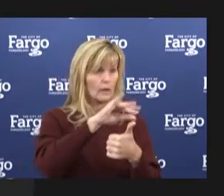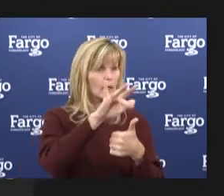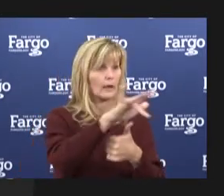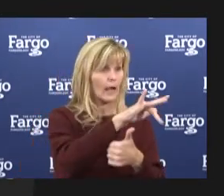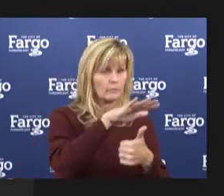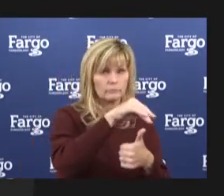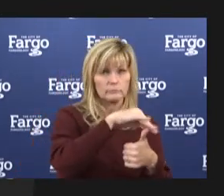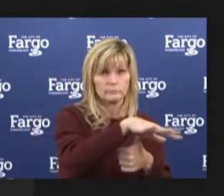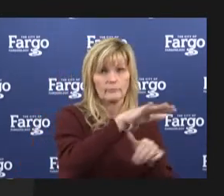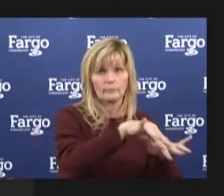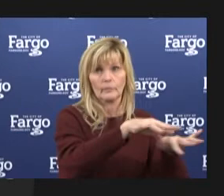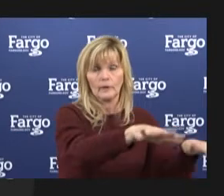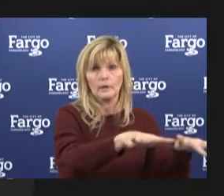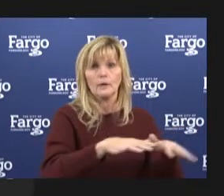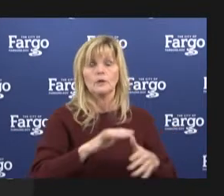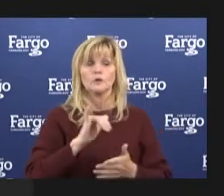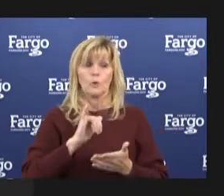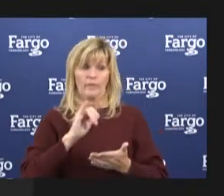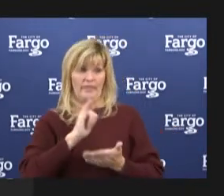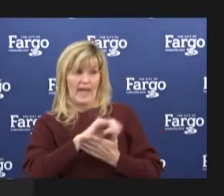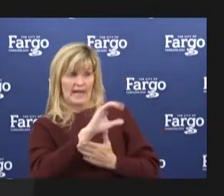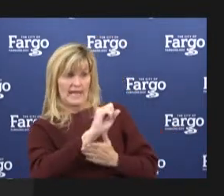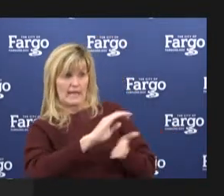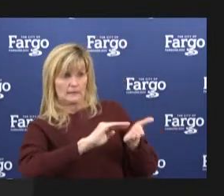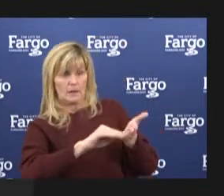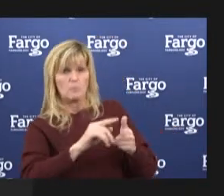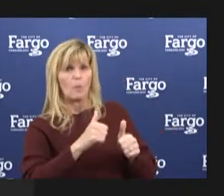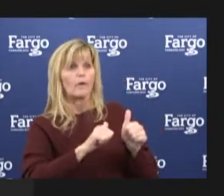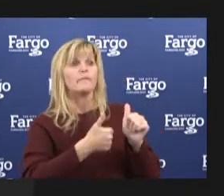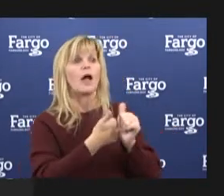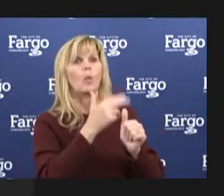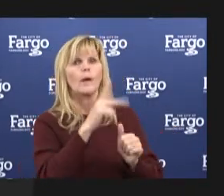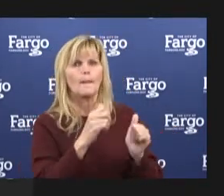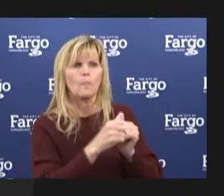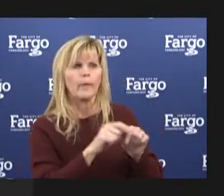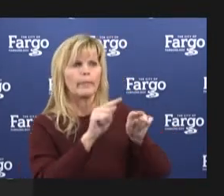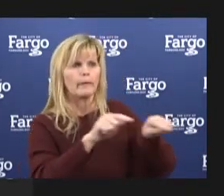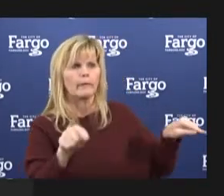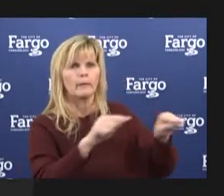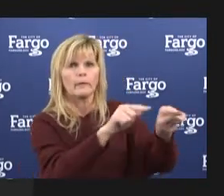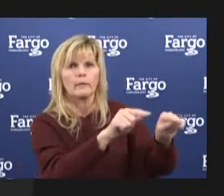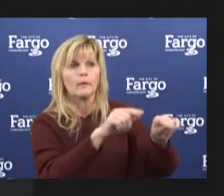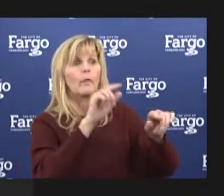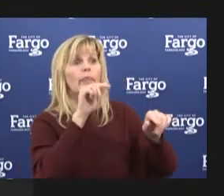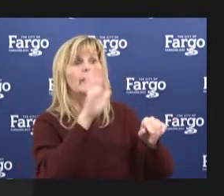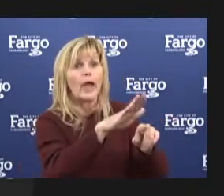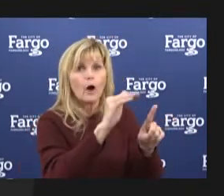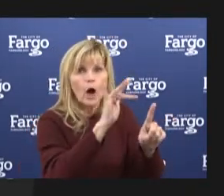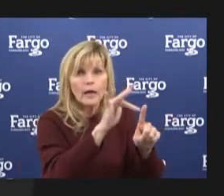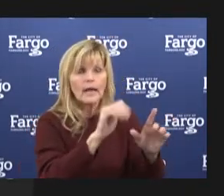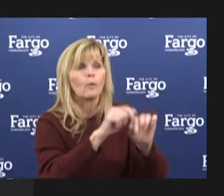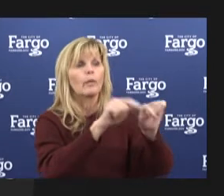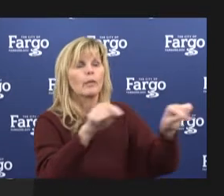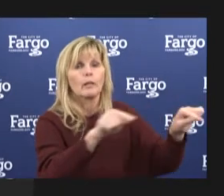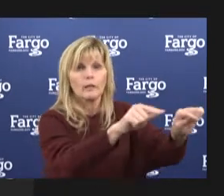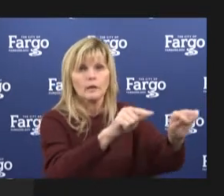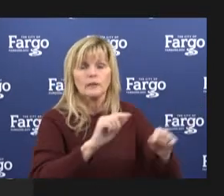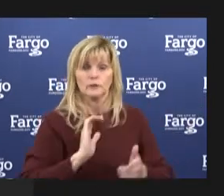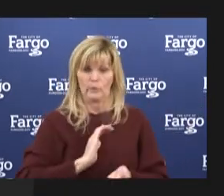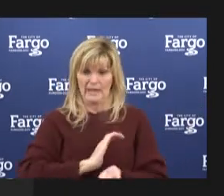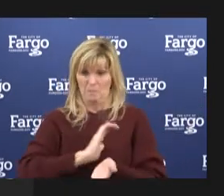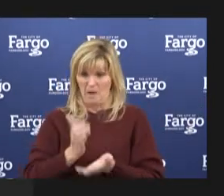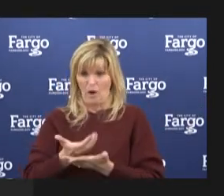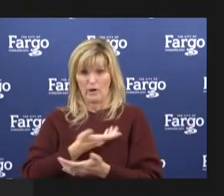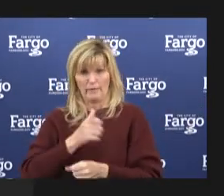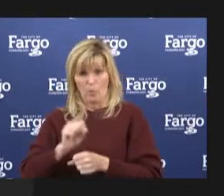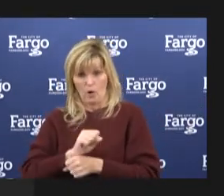because, we may release that case, but we're still following their contacts. So, the amount of work our contact